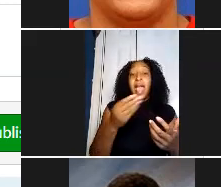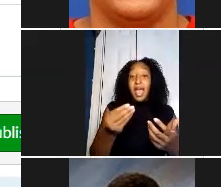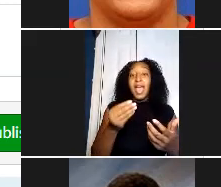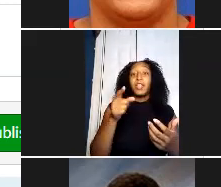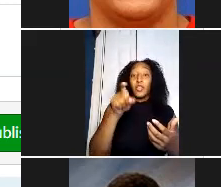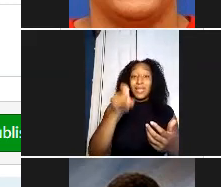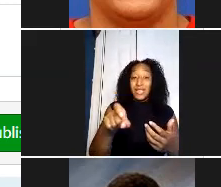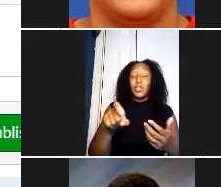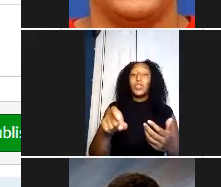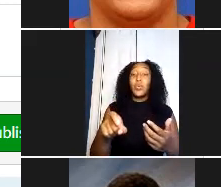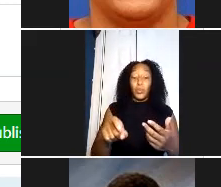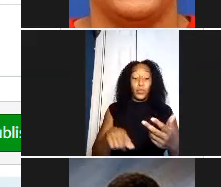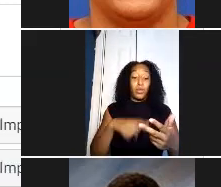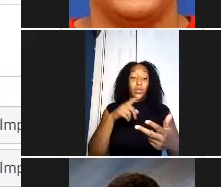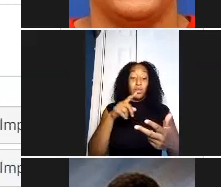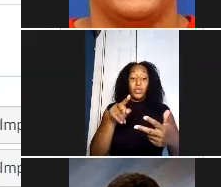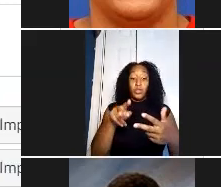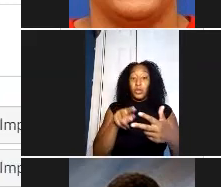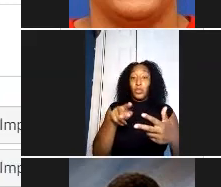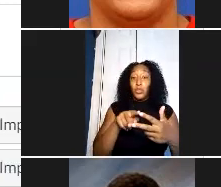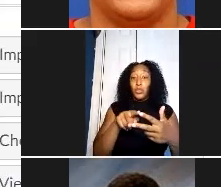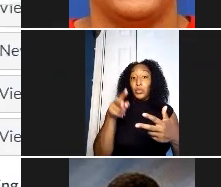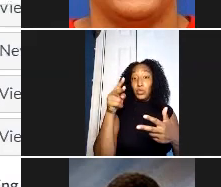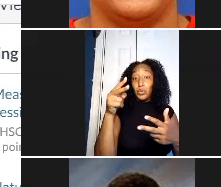what any discussion that you do for me